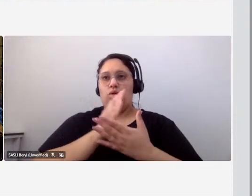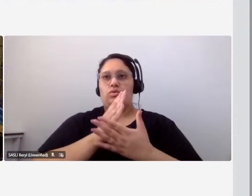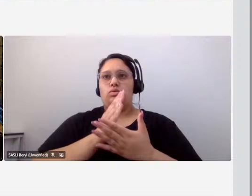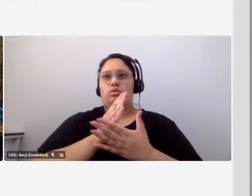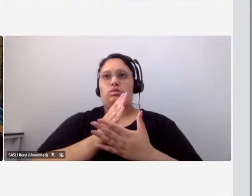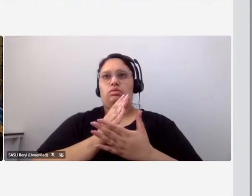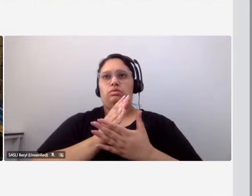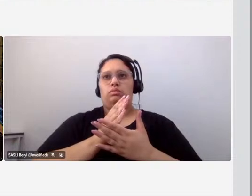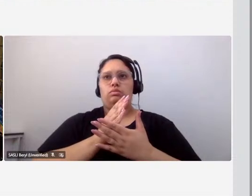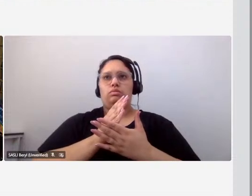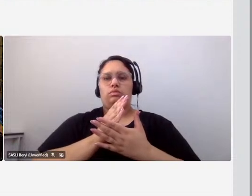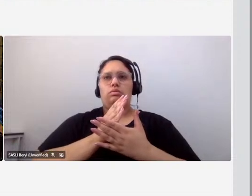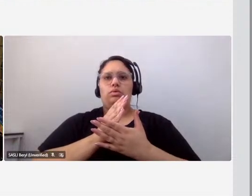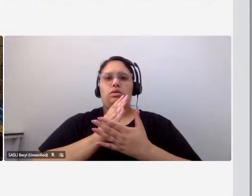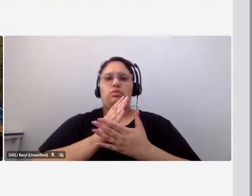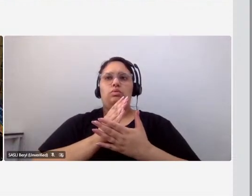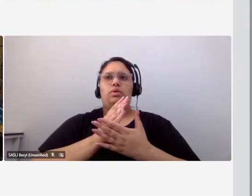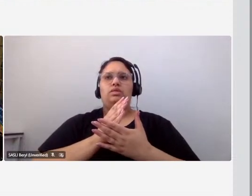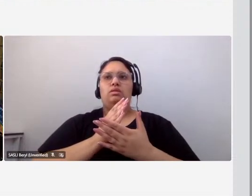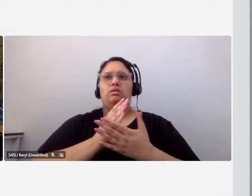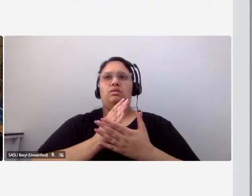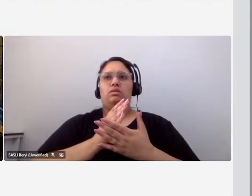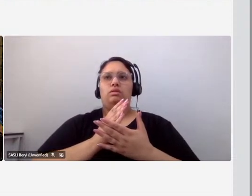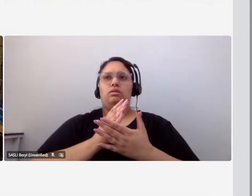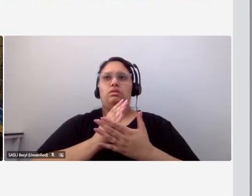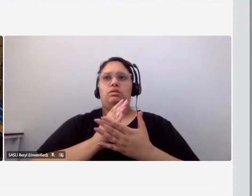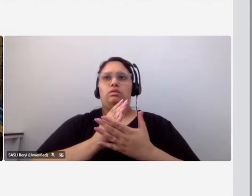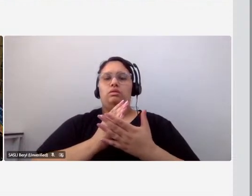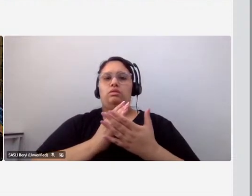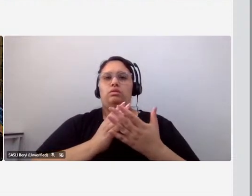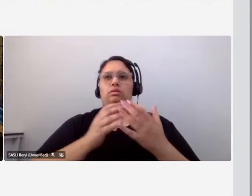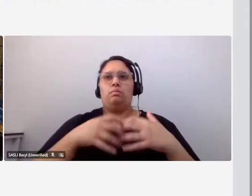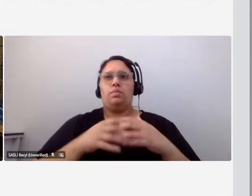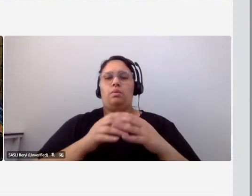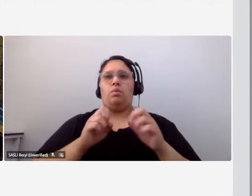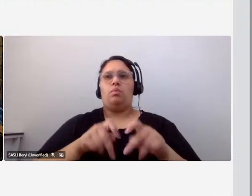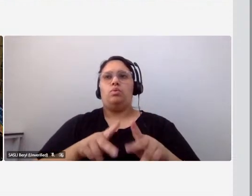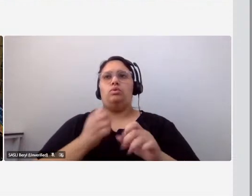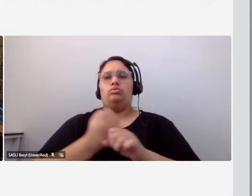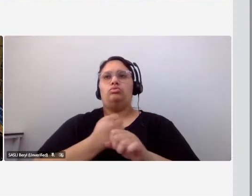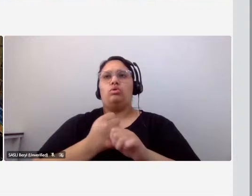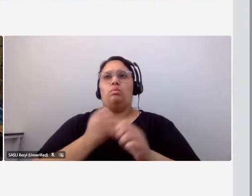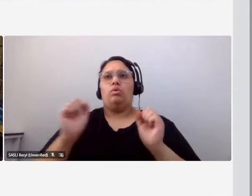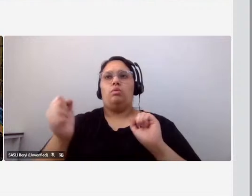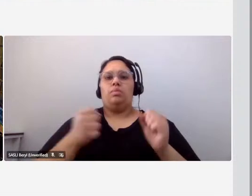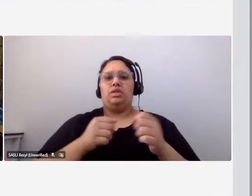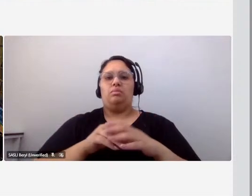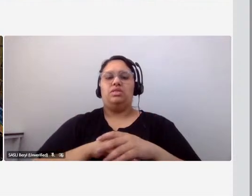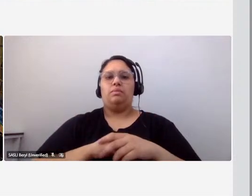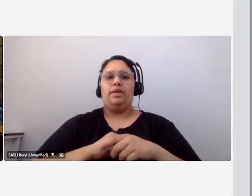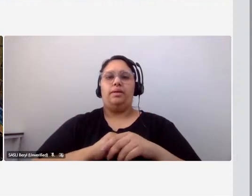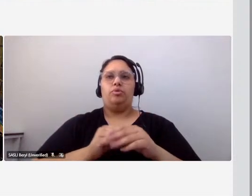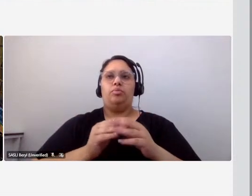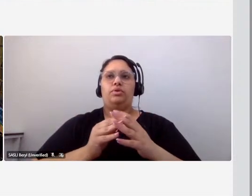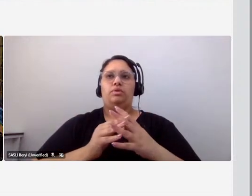continued services, we also creating opportunities, job opportunities for those